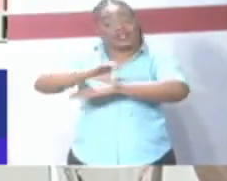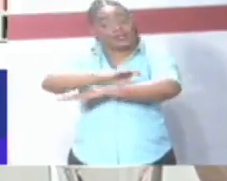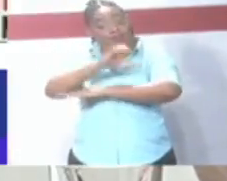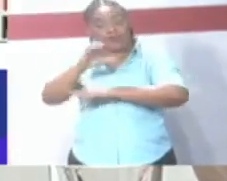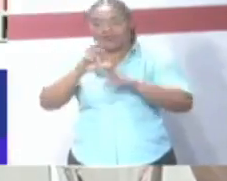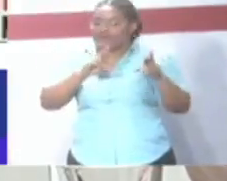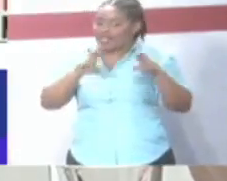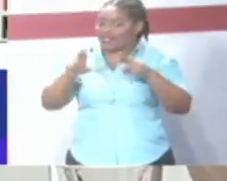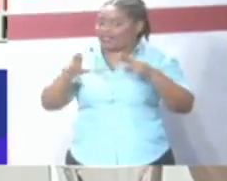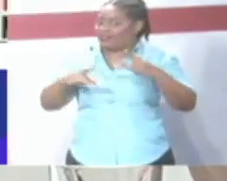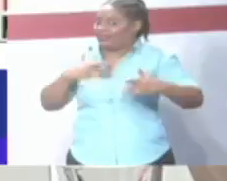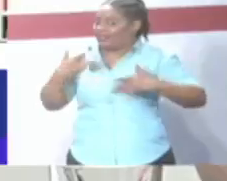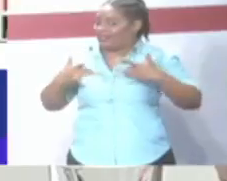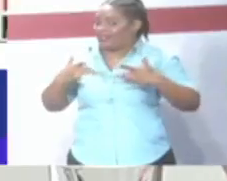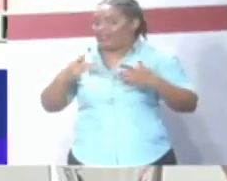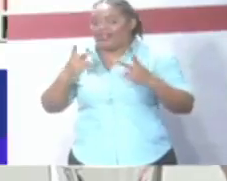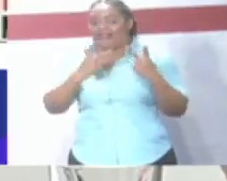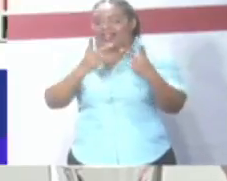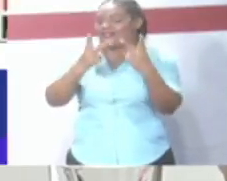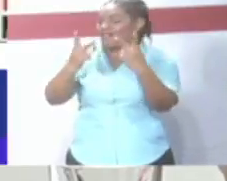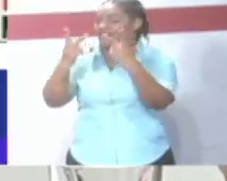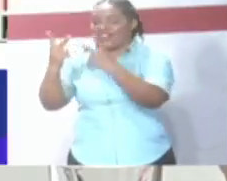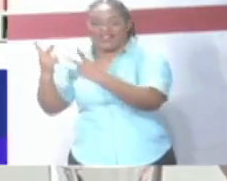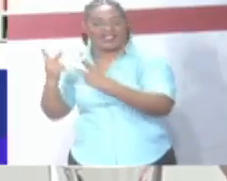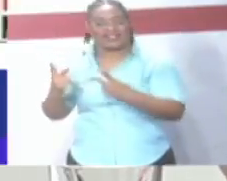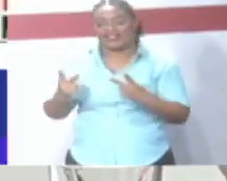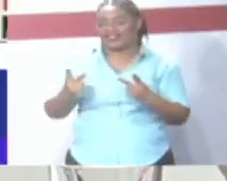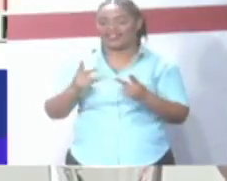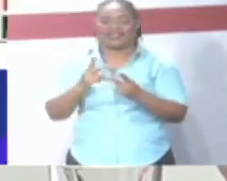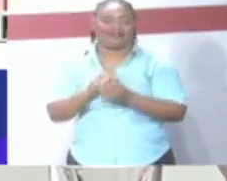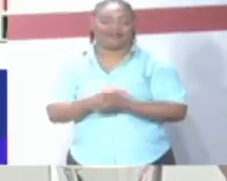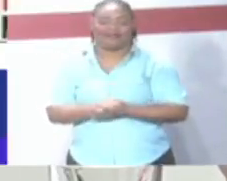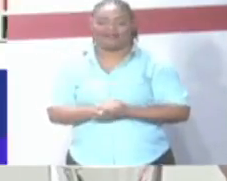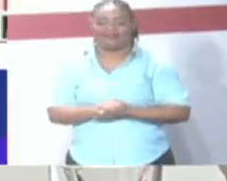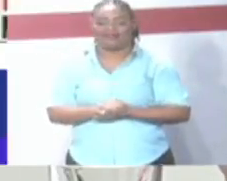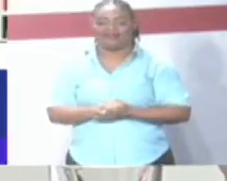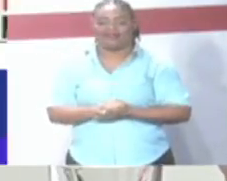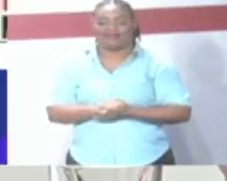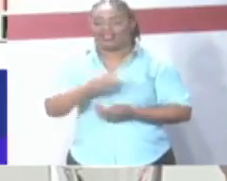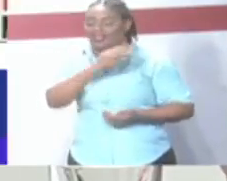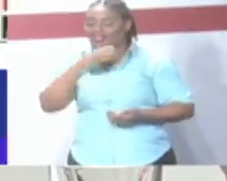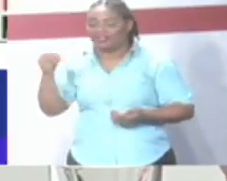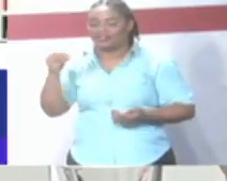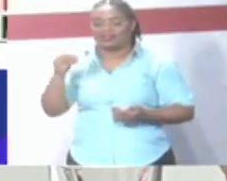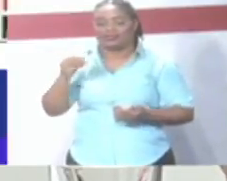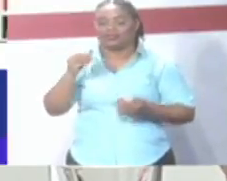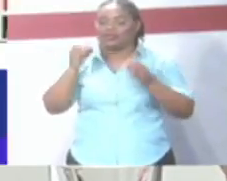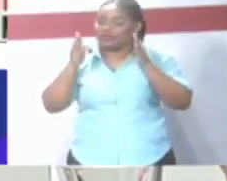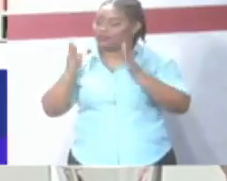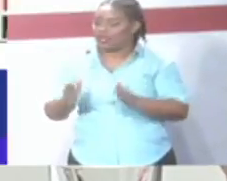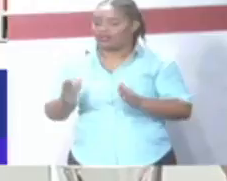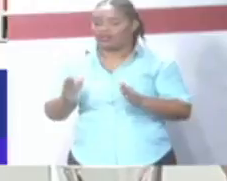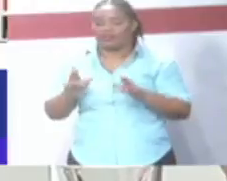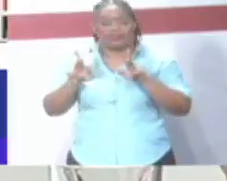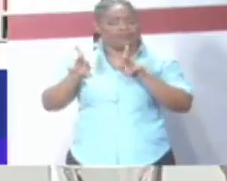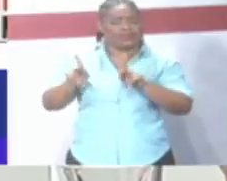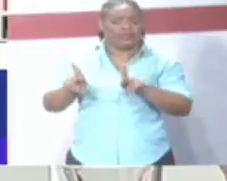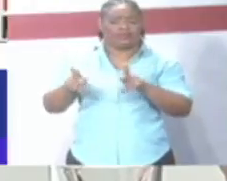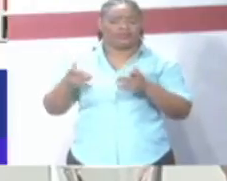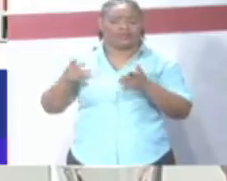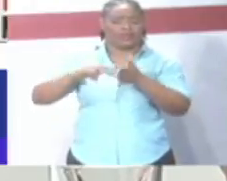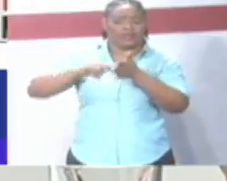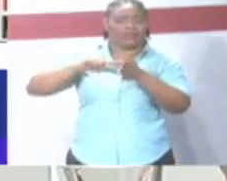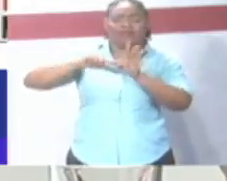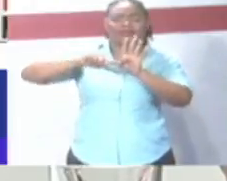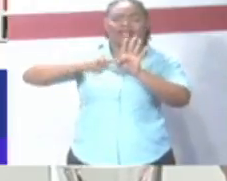and visit friends and family? The other question about the elderly, when we started the vaccination drive, especially